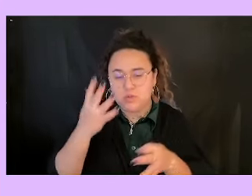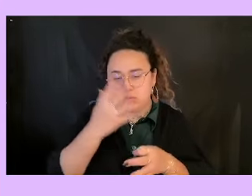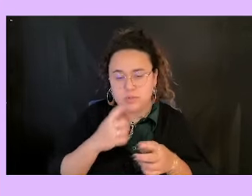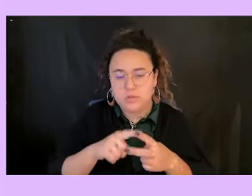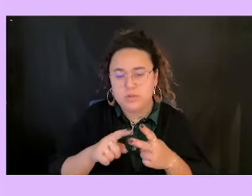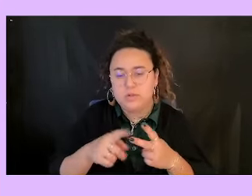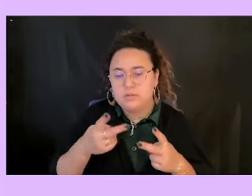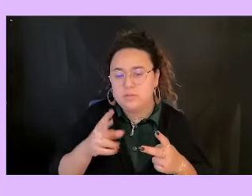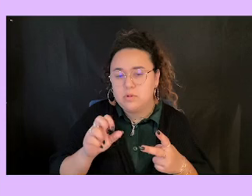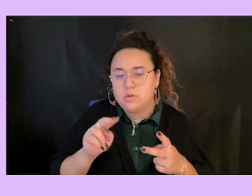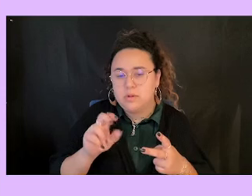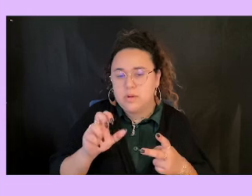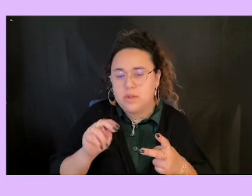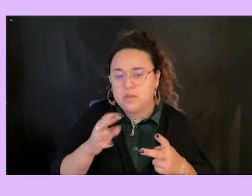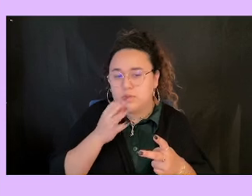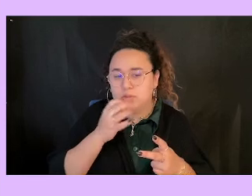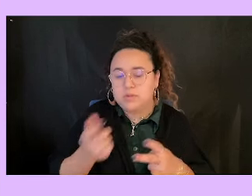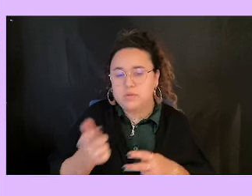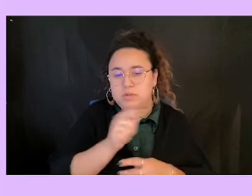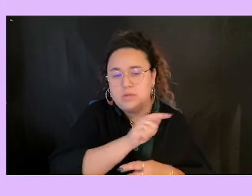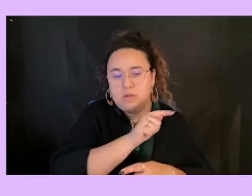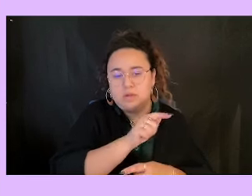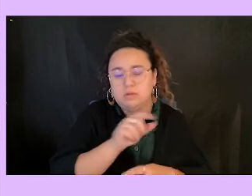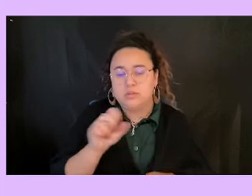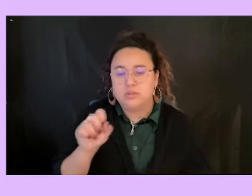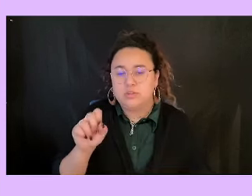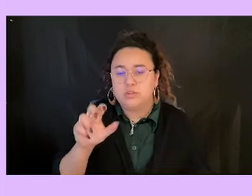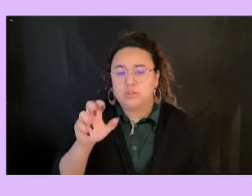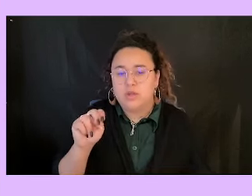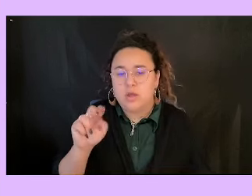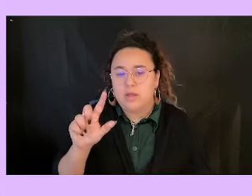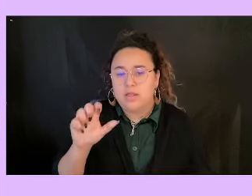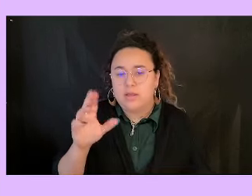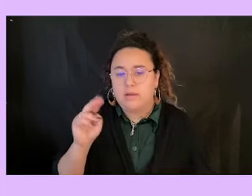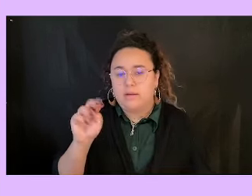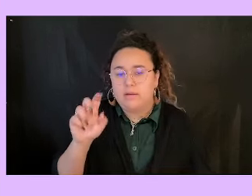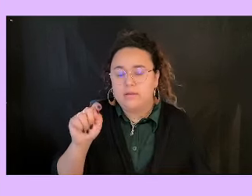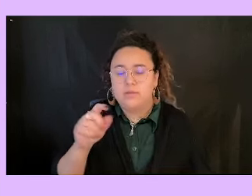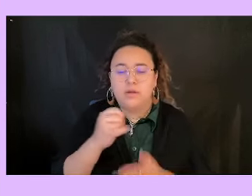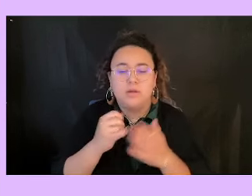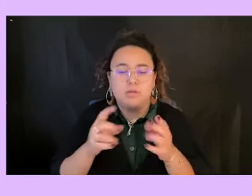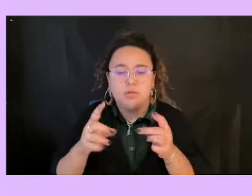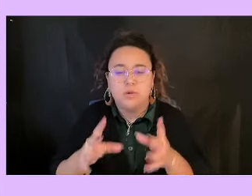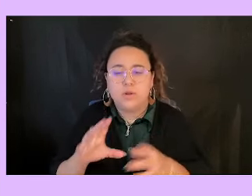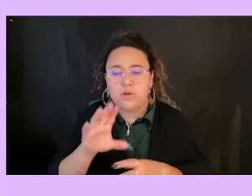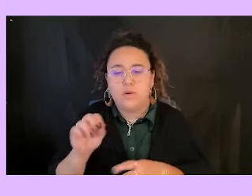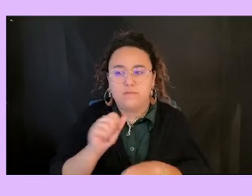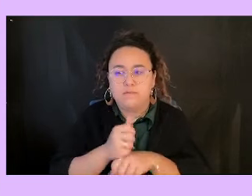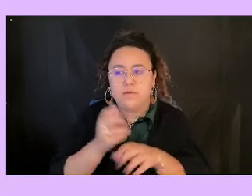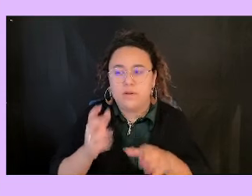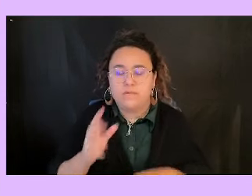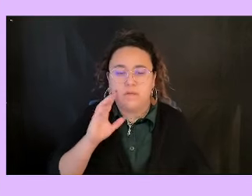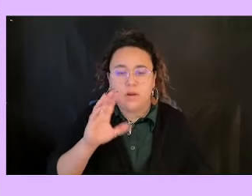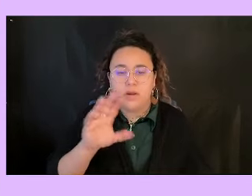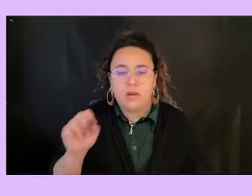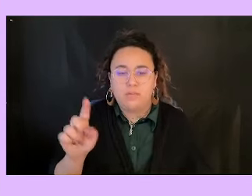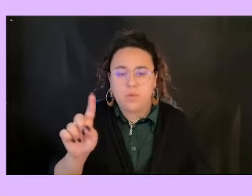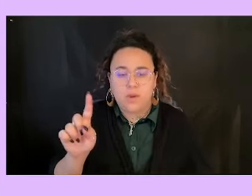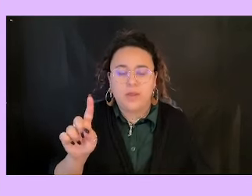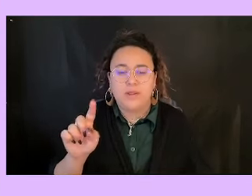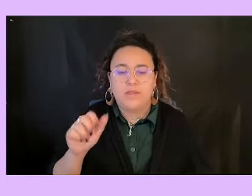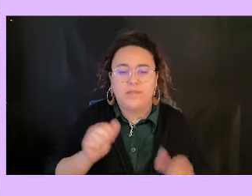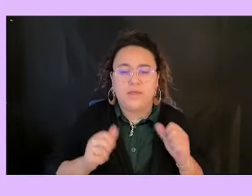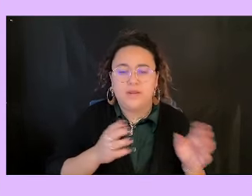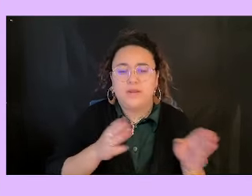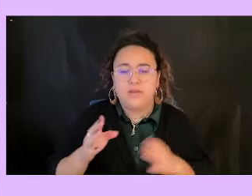start. I'm gonna start on this end. I have Sean LeCount, Artistic Director and Co-Founder of Company One Theater, Summer L. Williams,